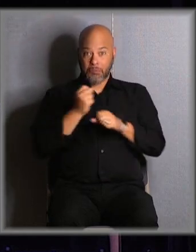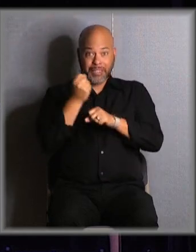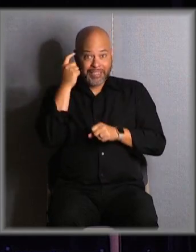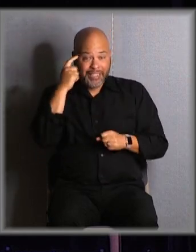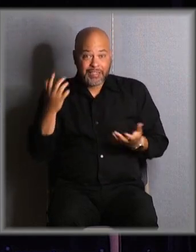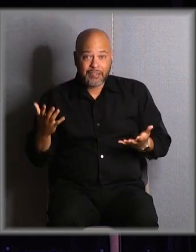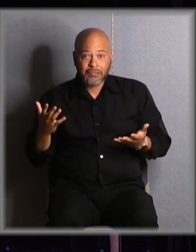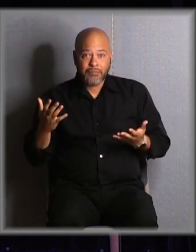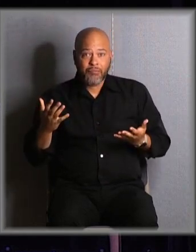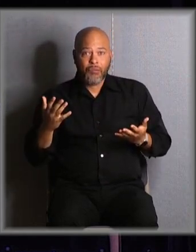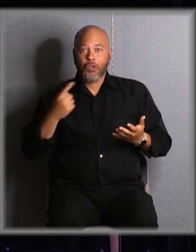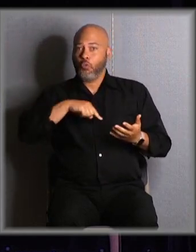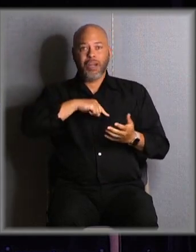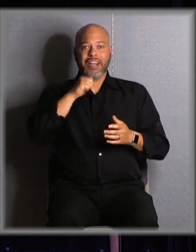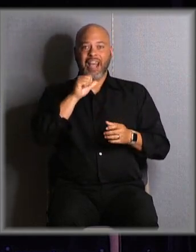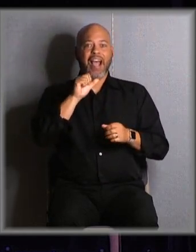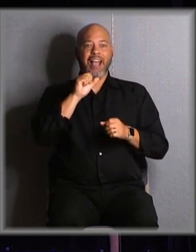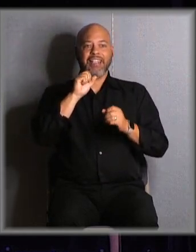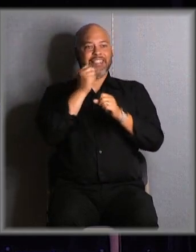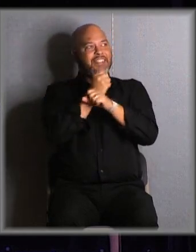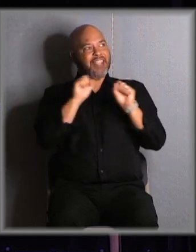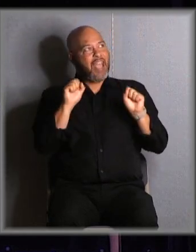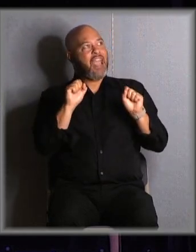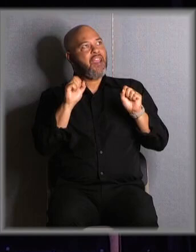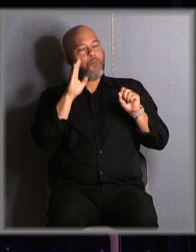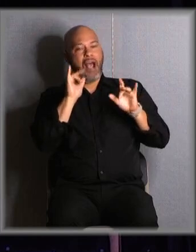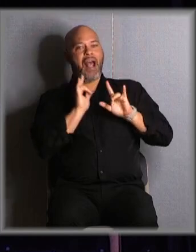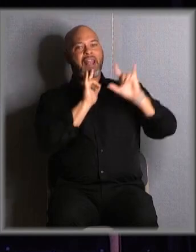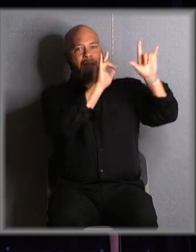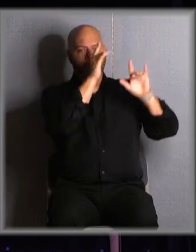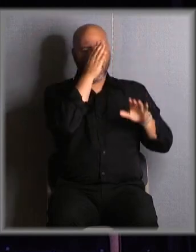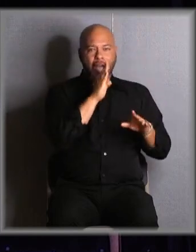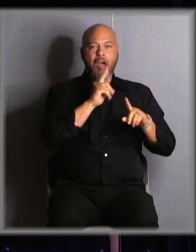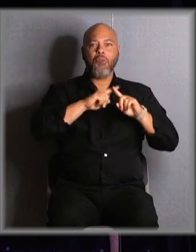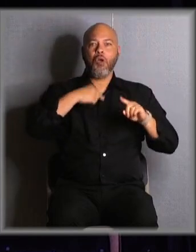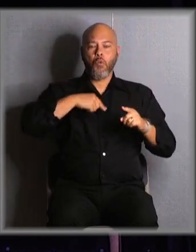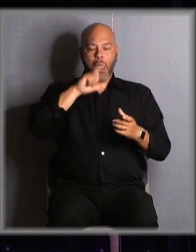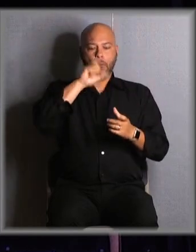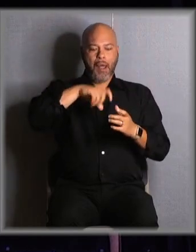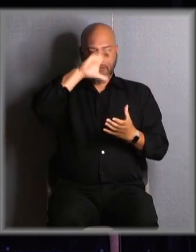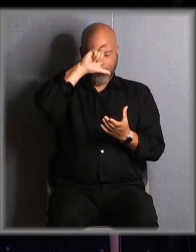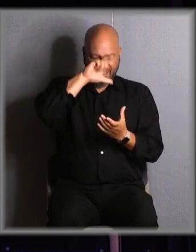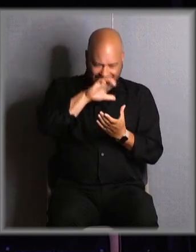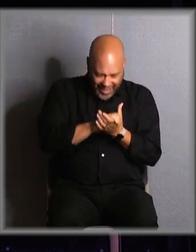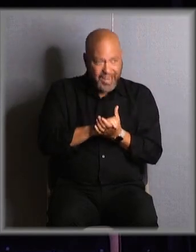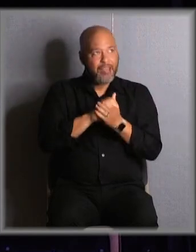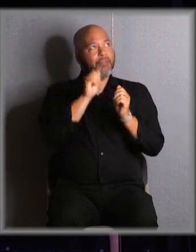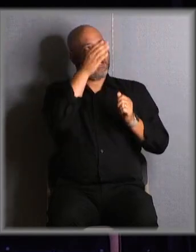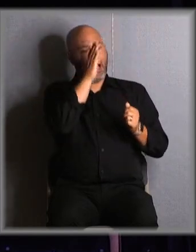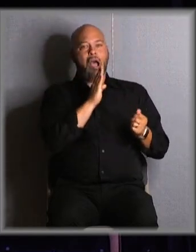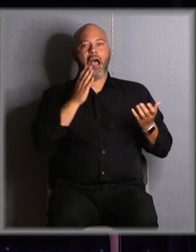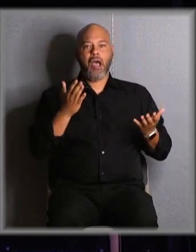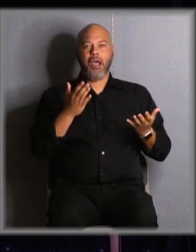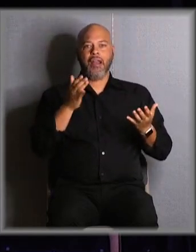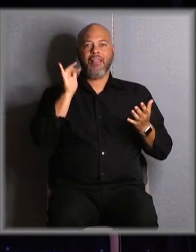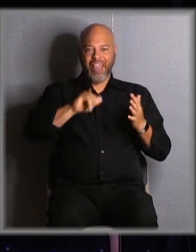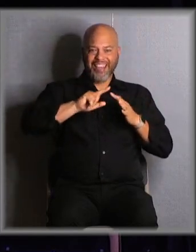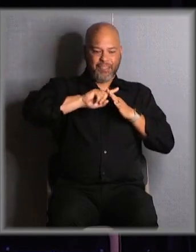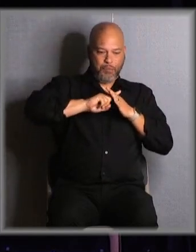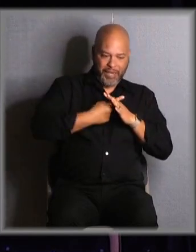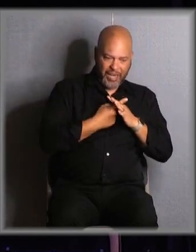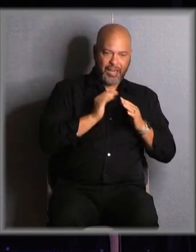I say, we're not saved by loving God. We are saved by believing in God. So that is the beginning of